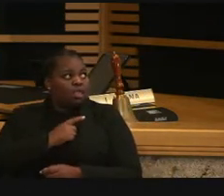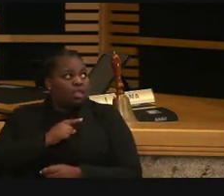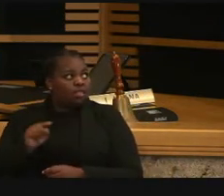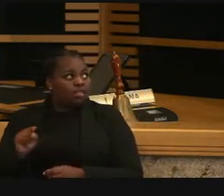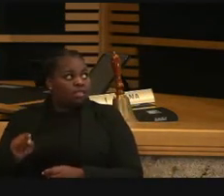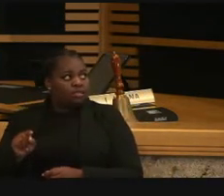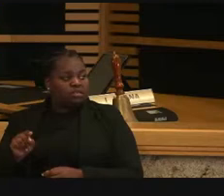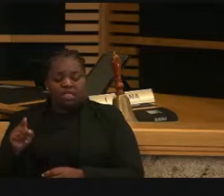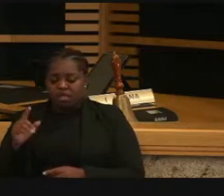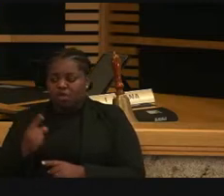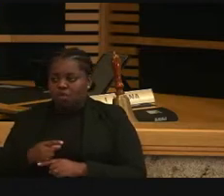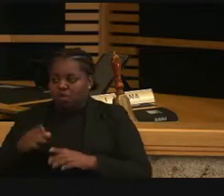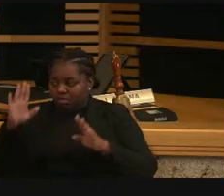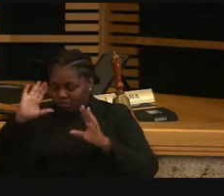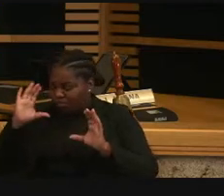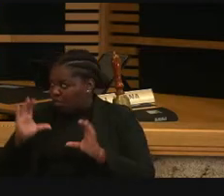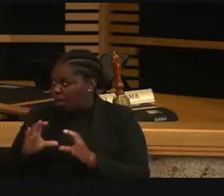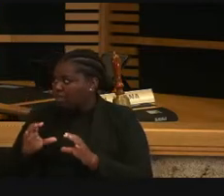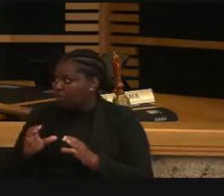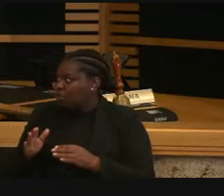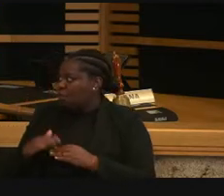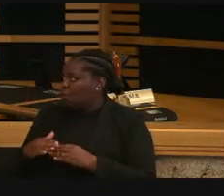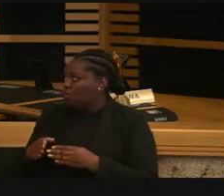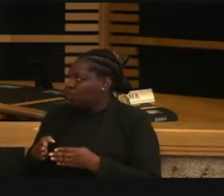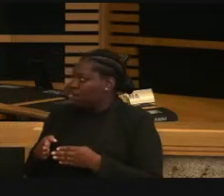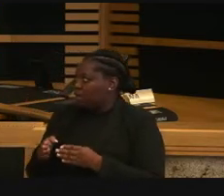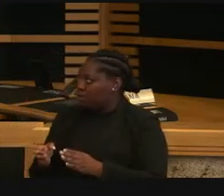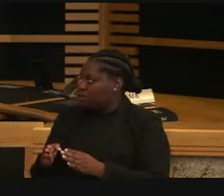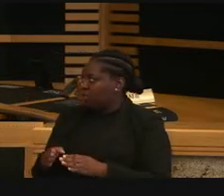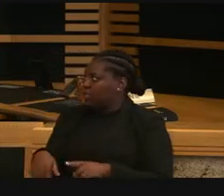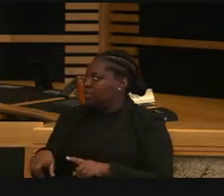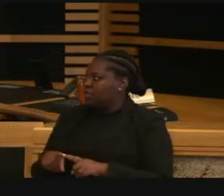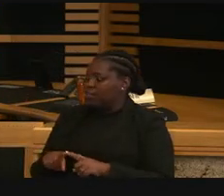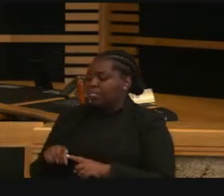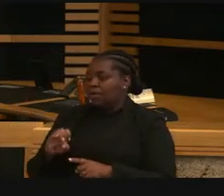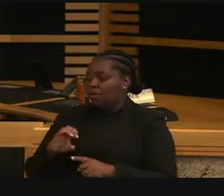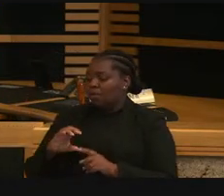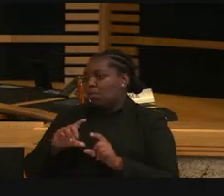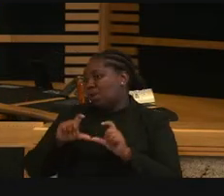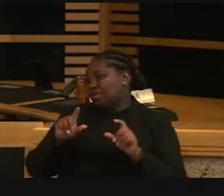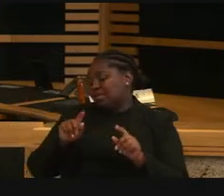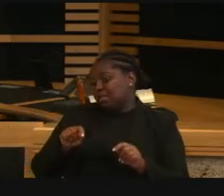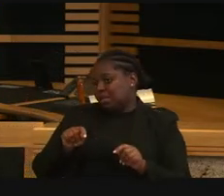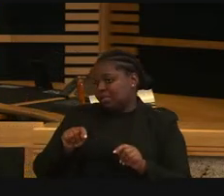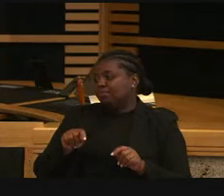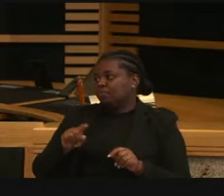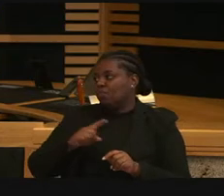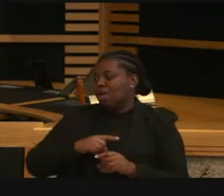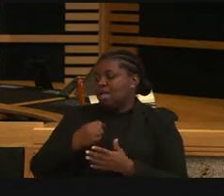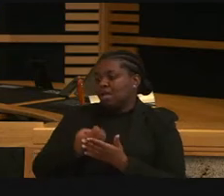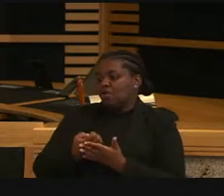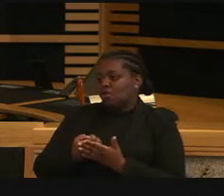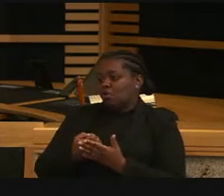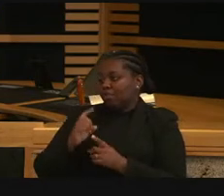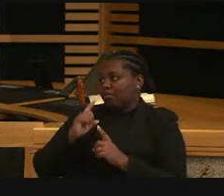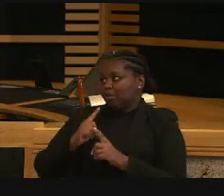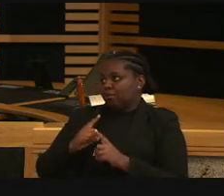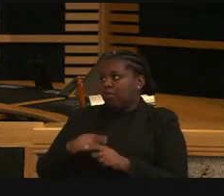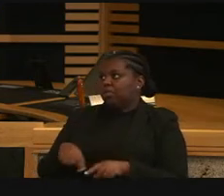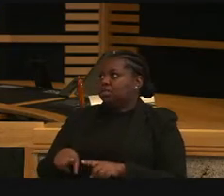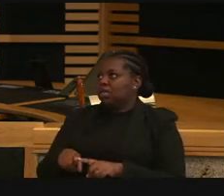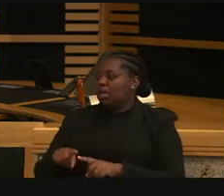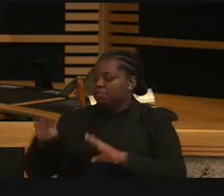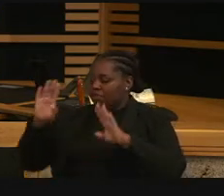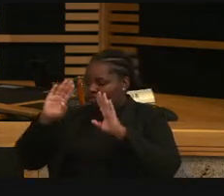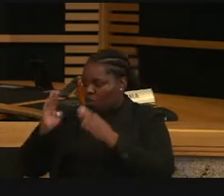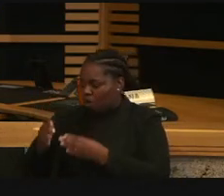they focused on the roads as far as the Western Cape is concerned, so that for economic purposes, and also the focus was